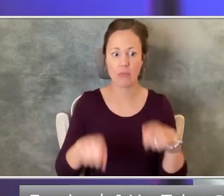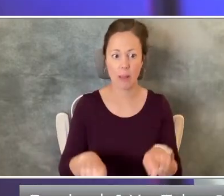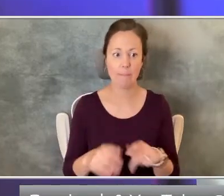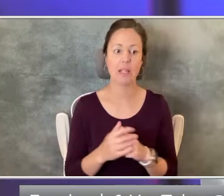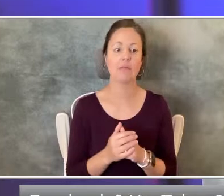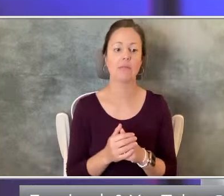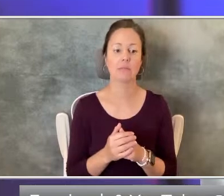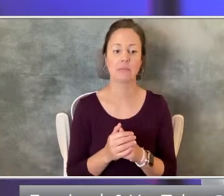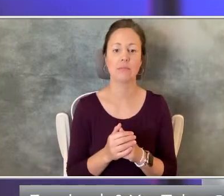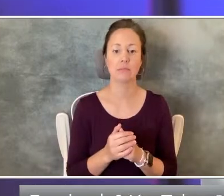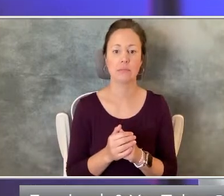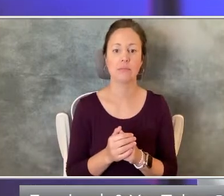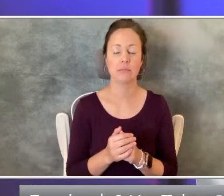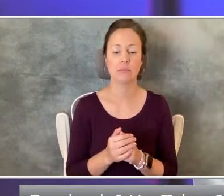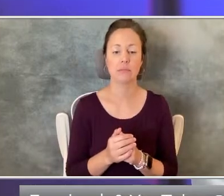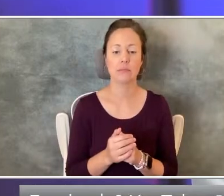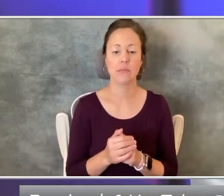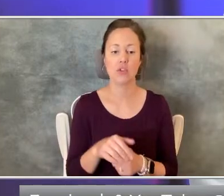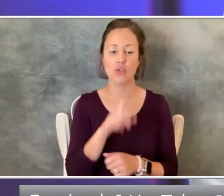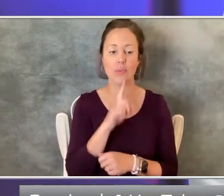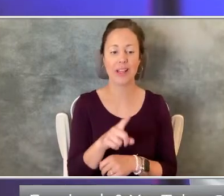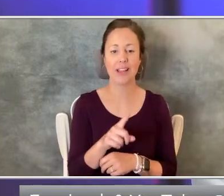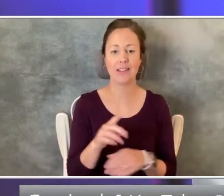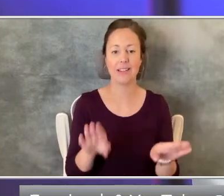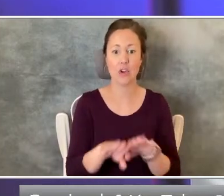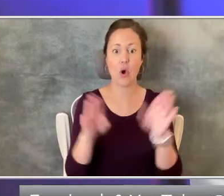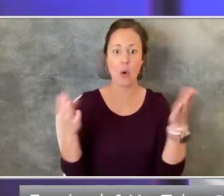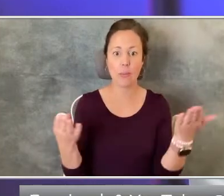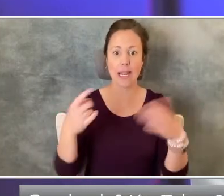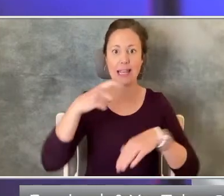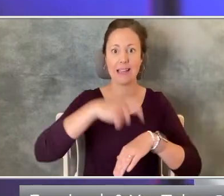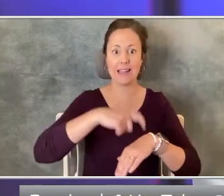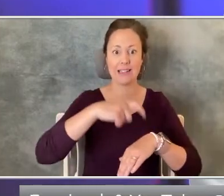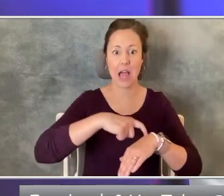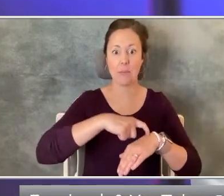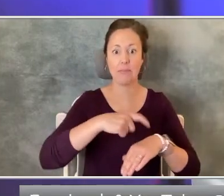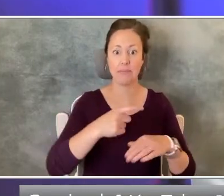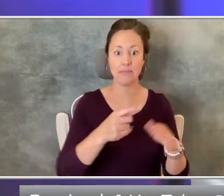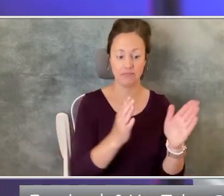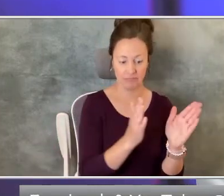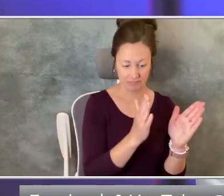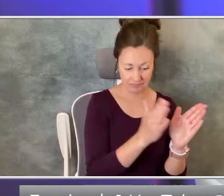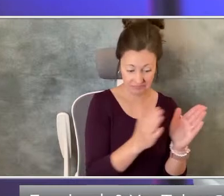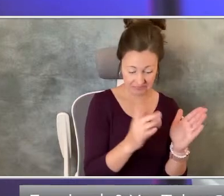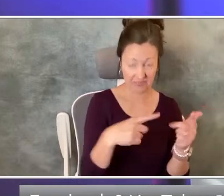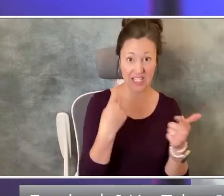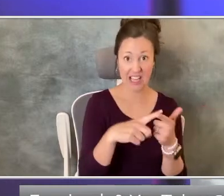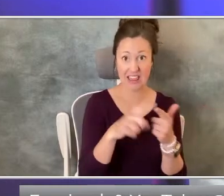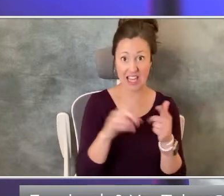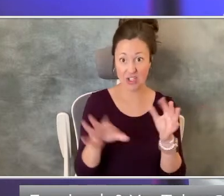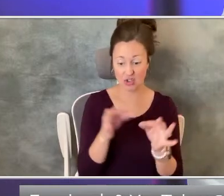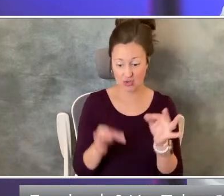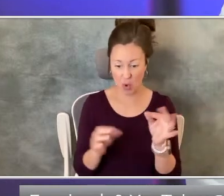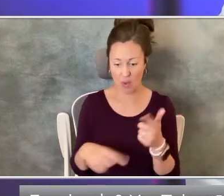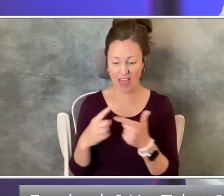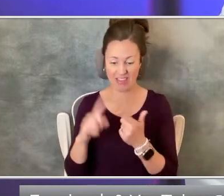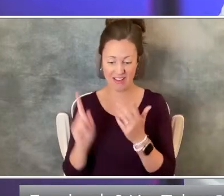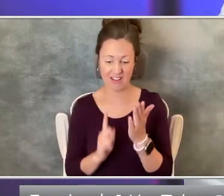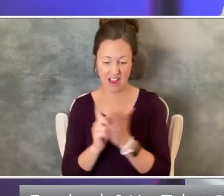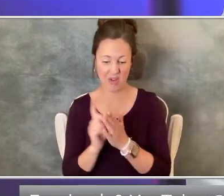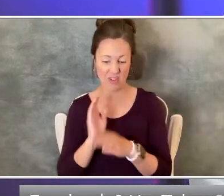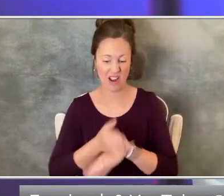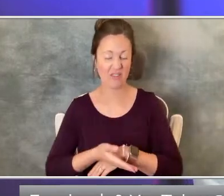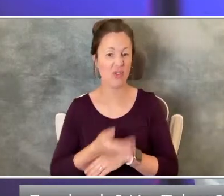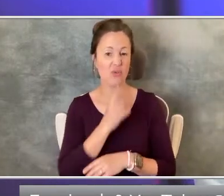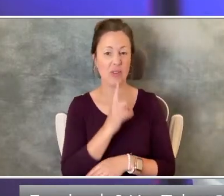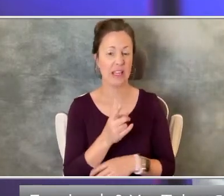so it's basically the opening time to cannulate, which takes about 30 minutes, and then sew it in for 50 minutes, and then an hour or so to do that. So it usually ranges from